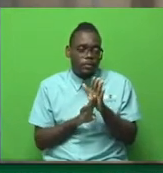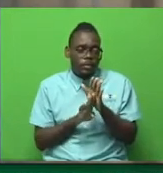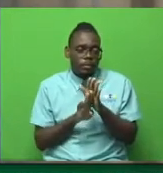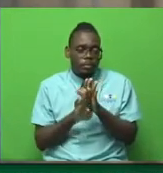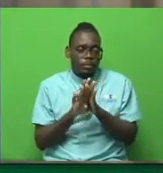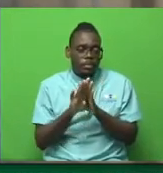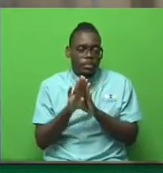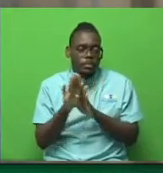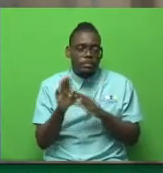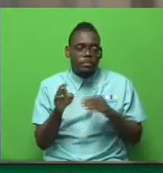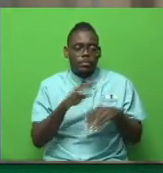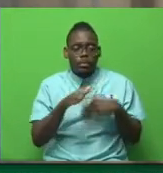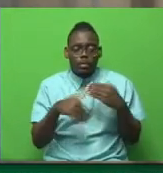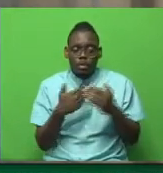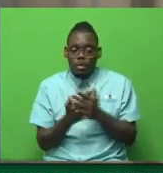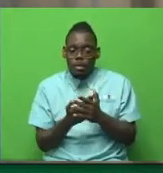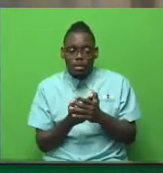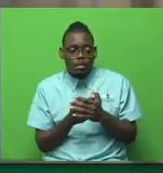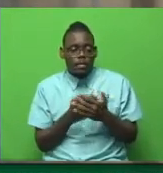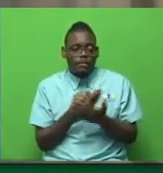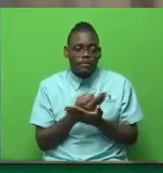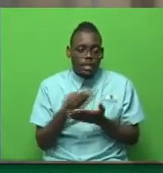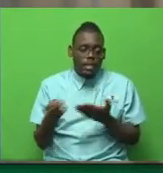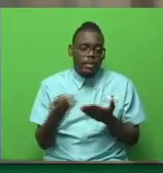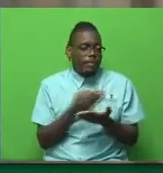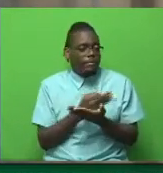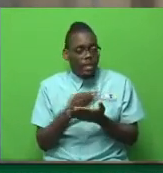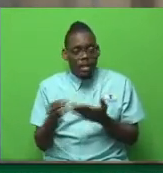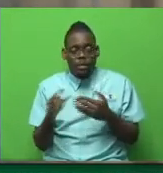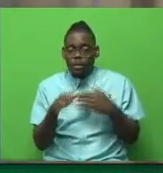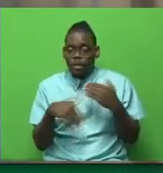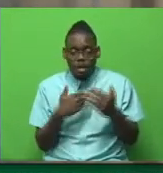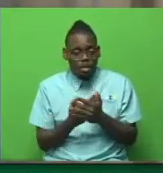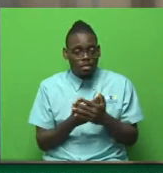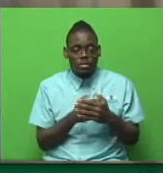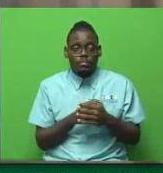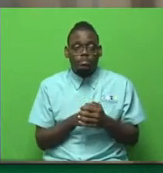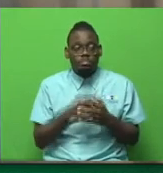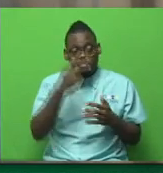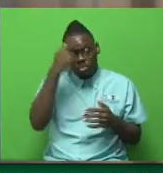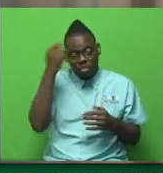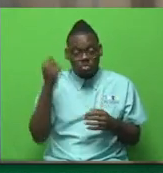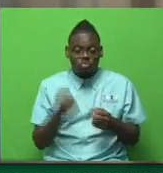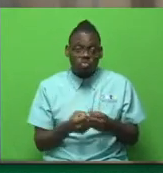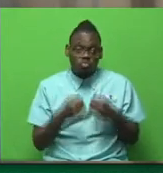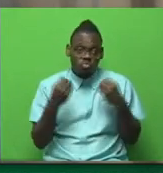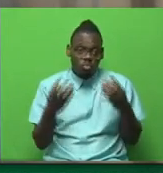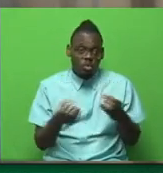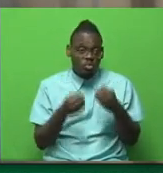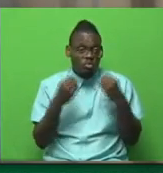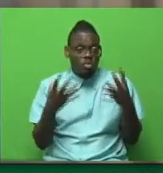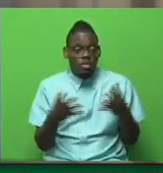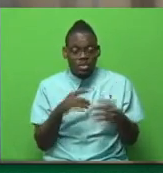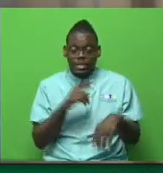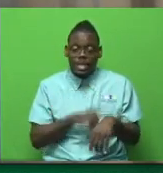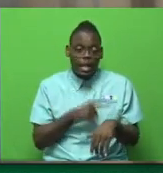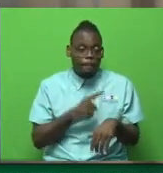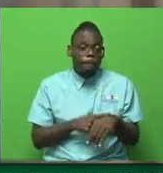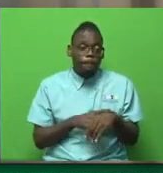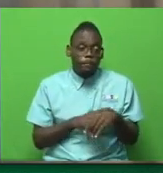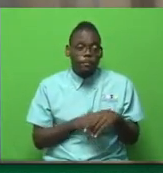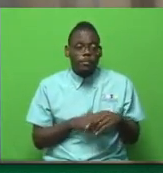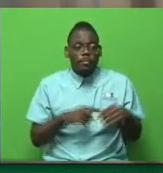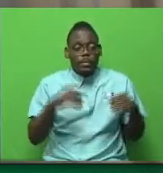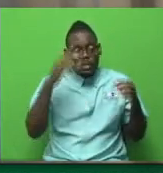thus far has failed because too often the decisions that proceed with